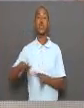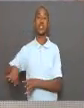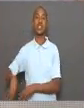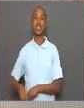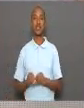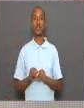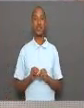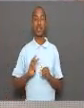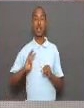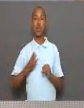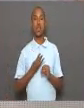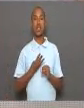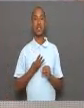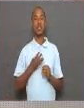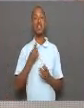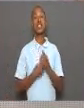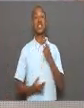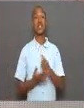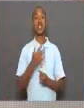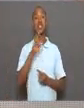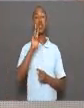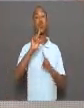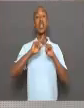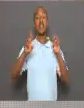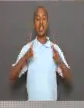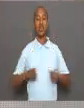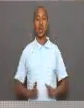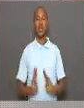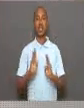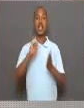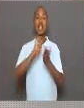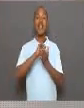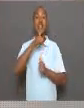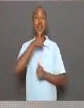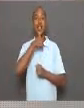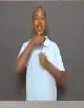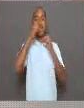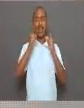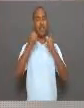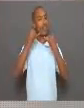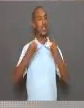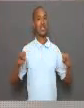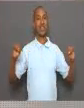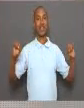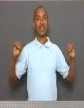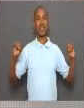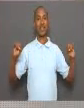Students, we have just discussed two different ways that acids can be